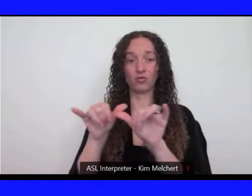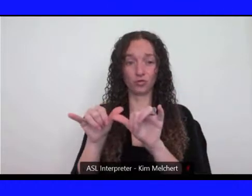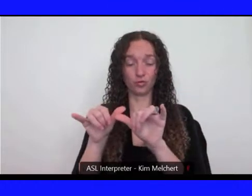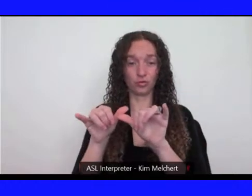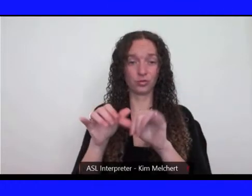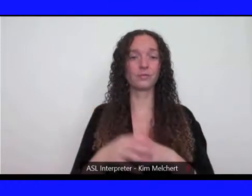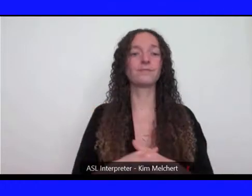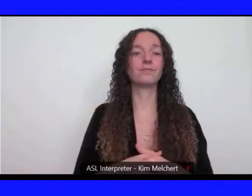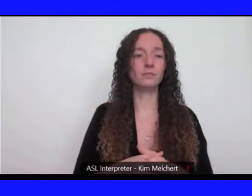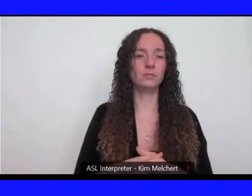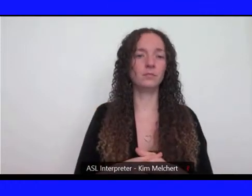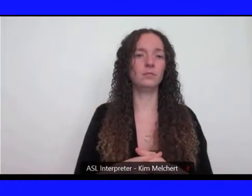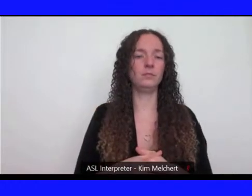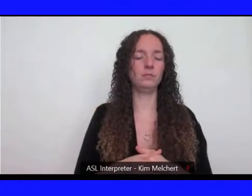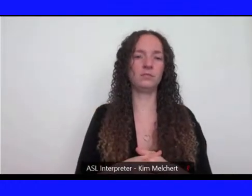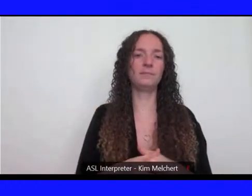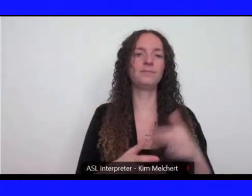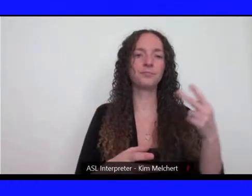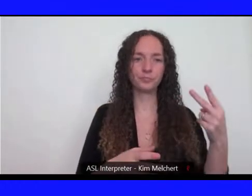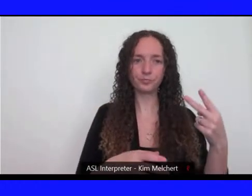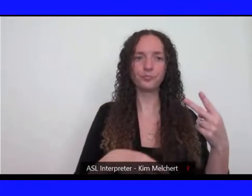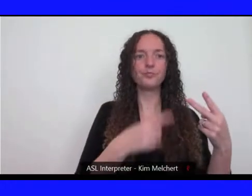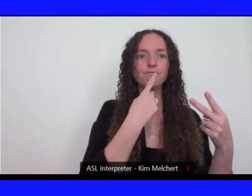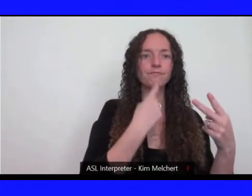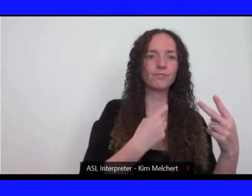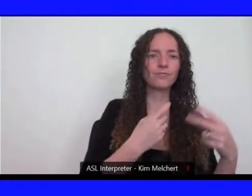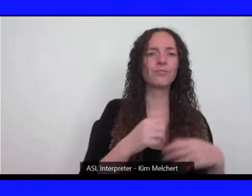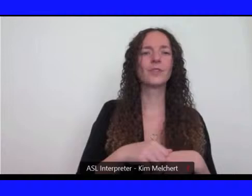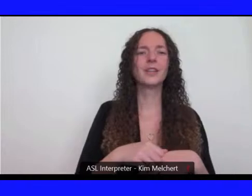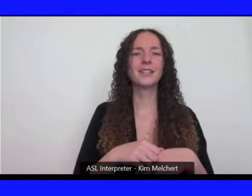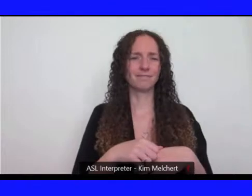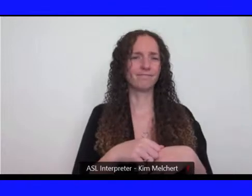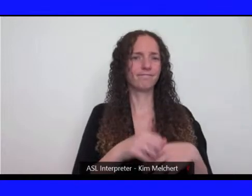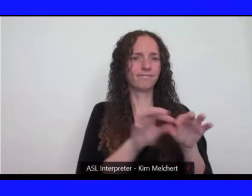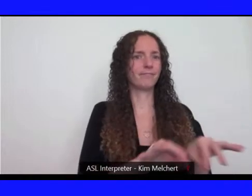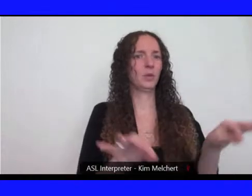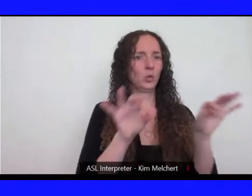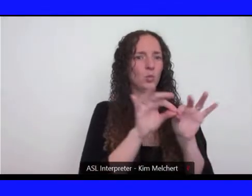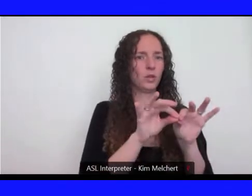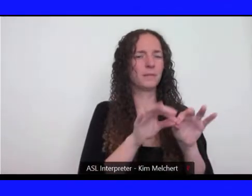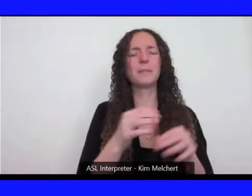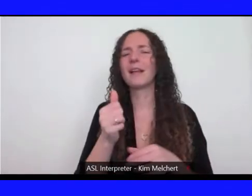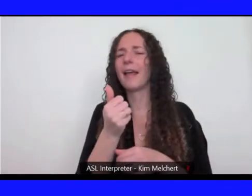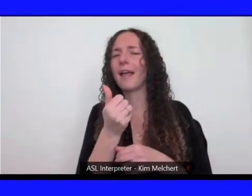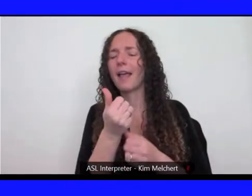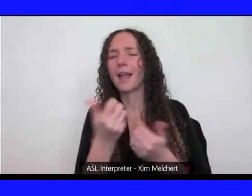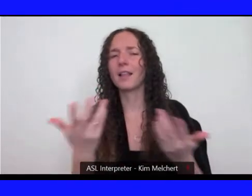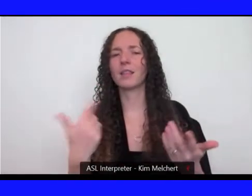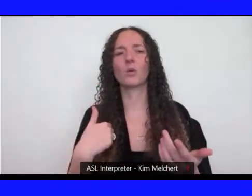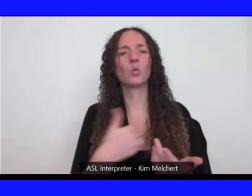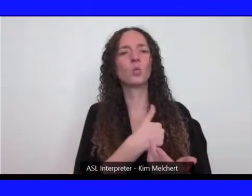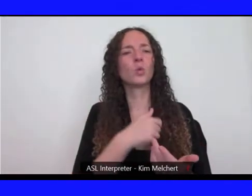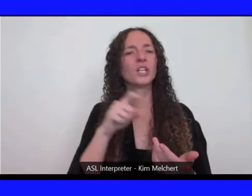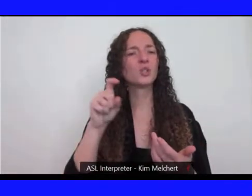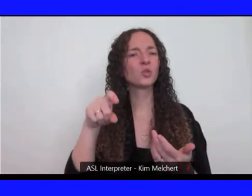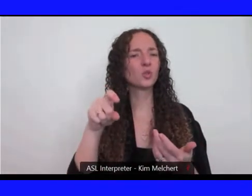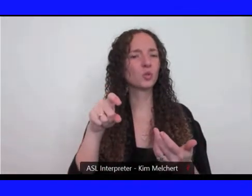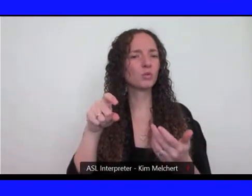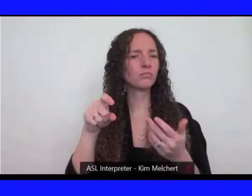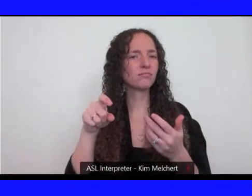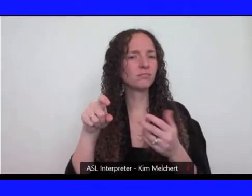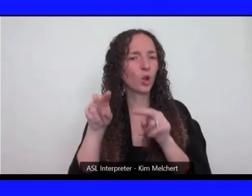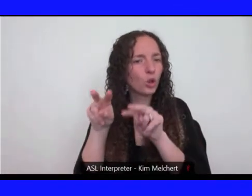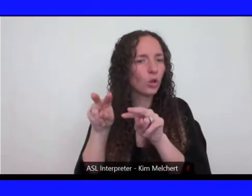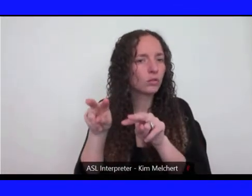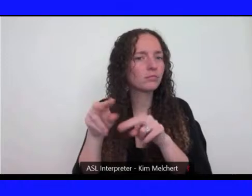say, we had an entire group of, I think, really every VP and senior VP in the system last week